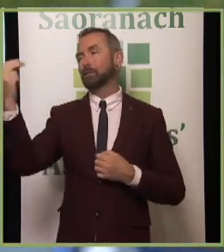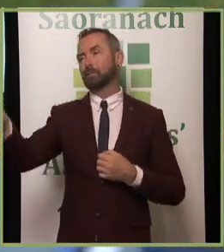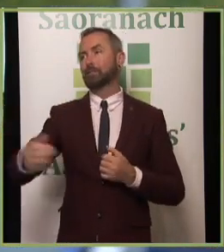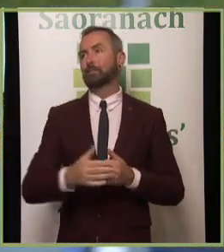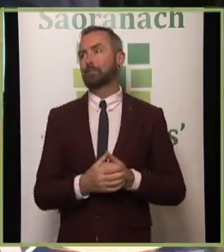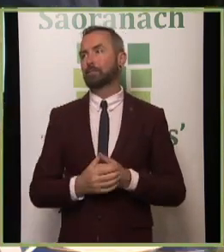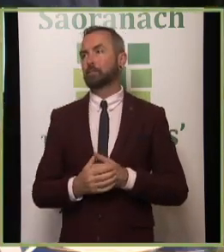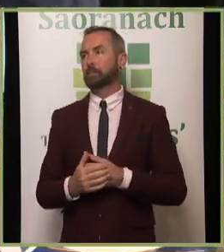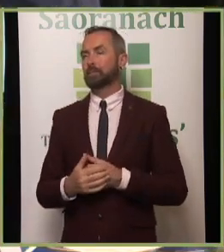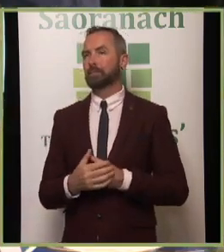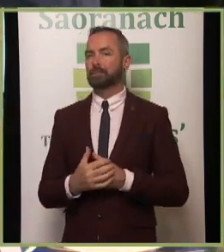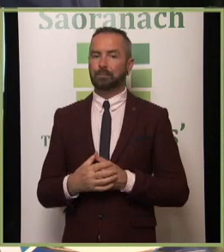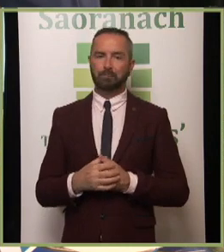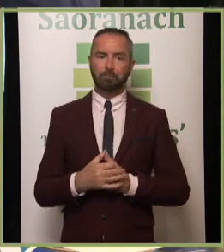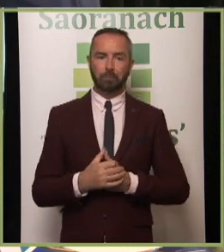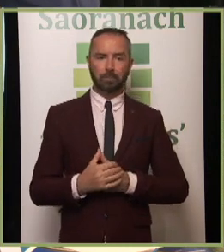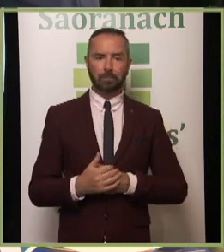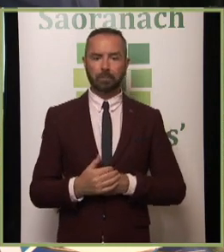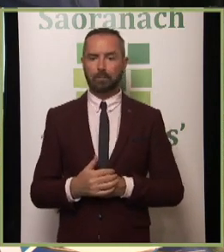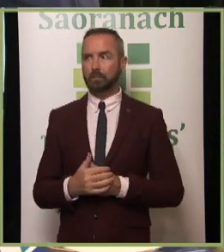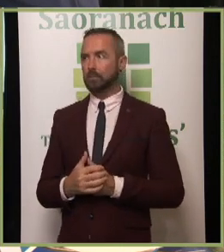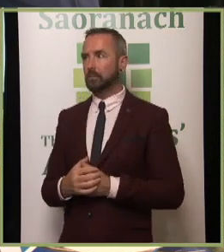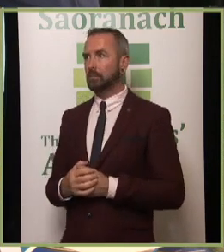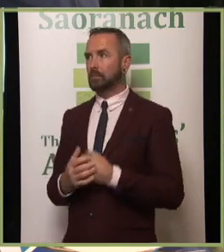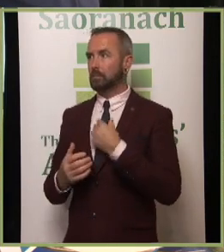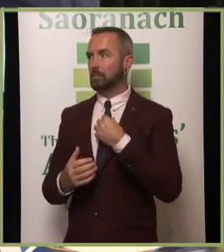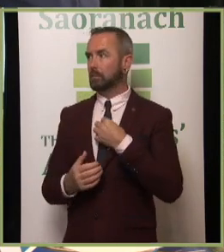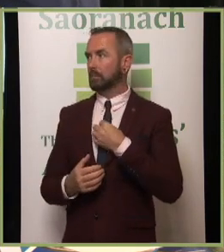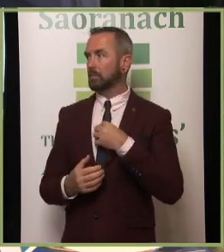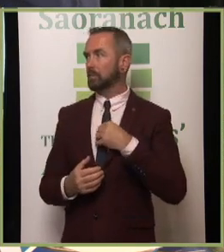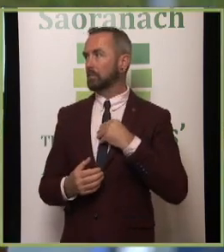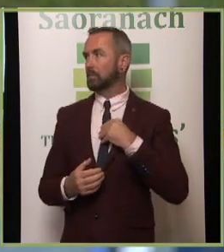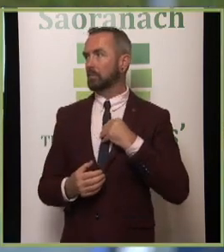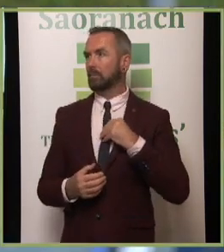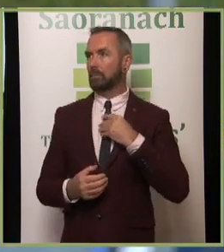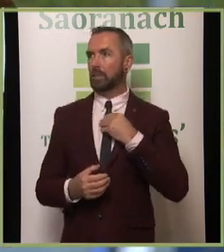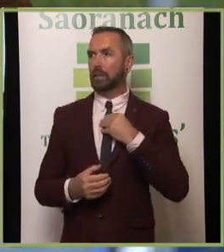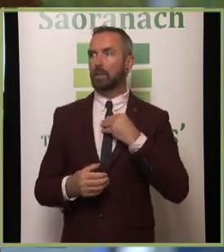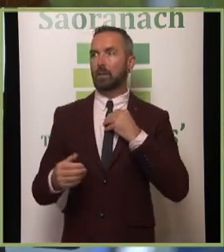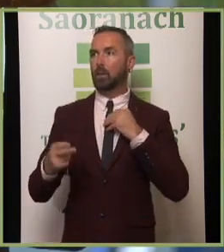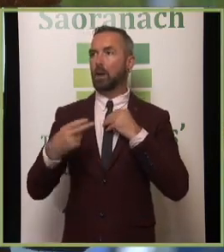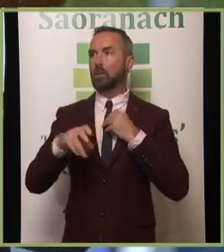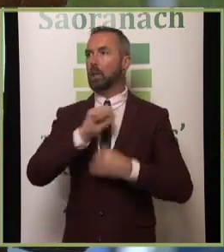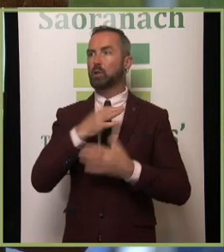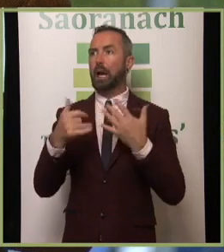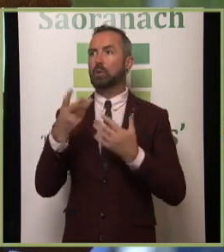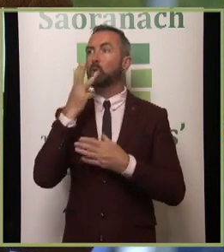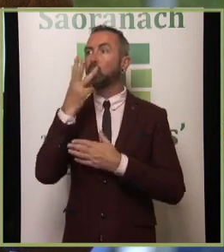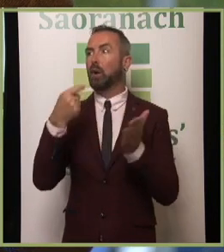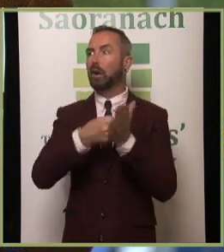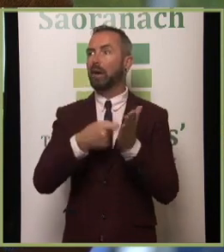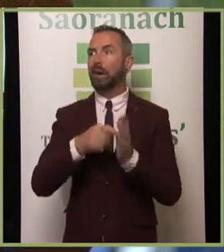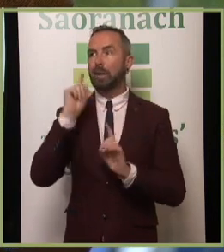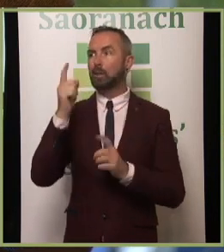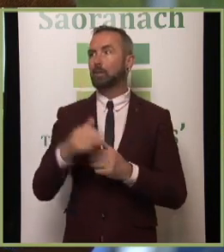that is, that's the language we need to put in here for the purposes of Table 1. No, I'm not too sure. I'm just saying that this won't do it. I'm not